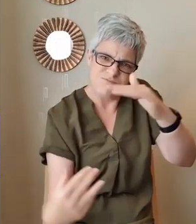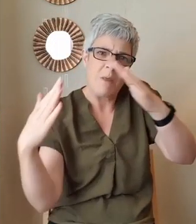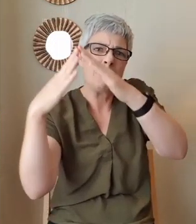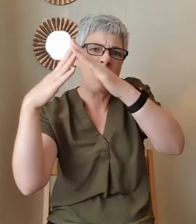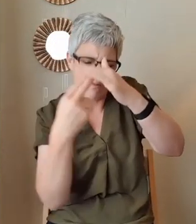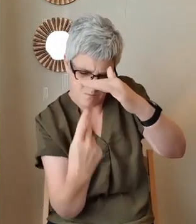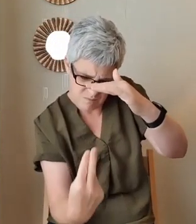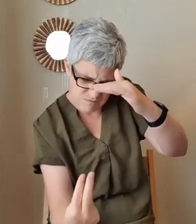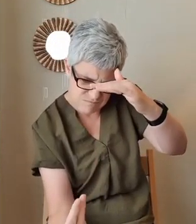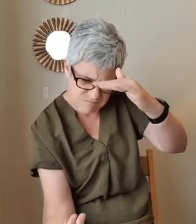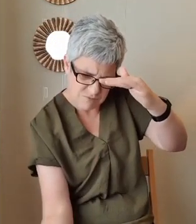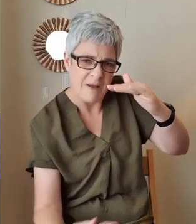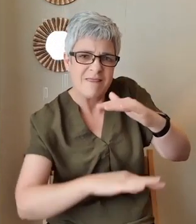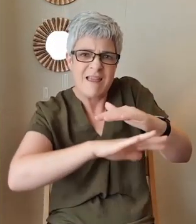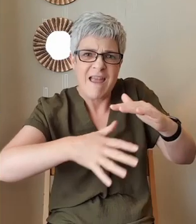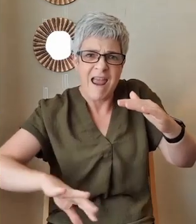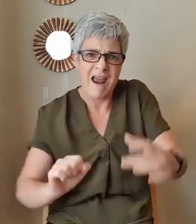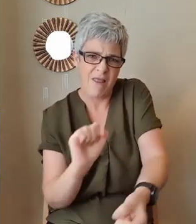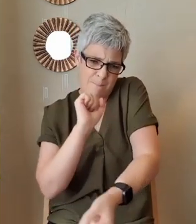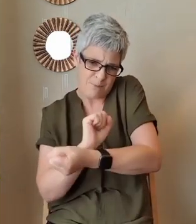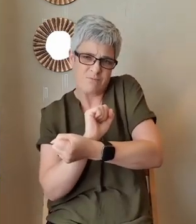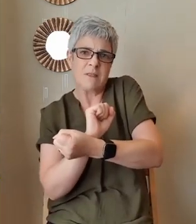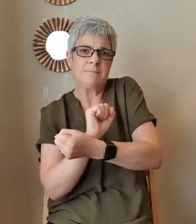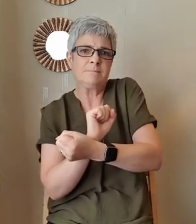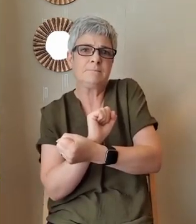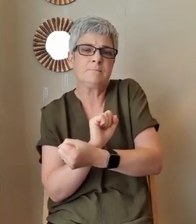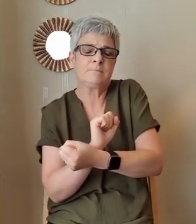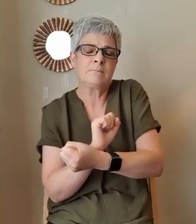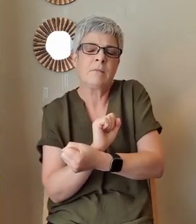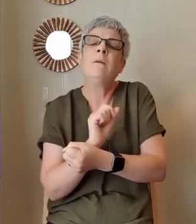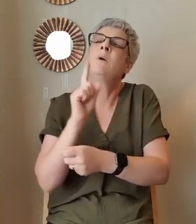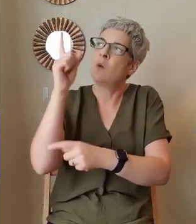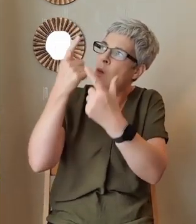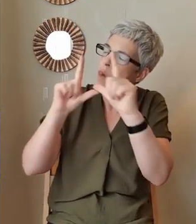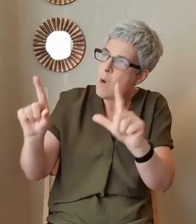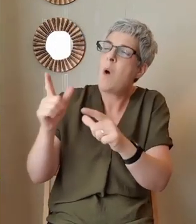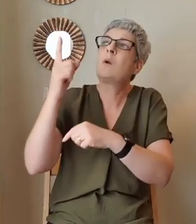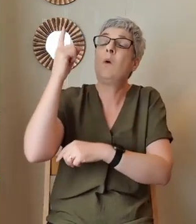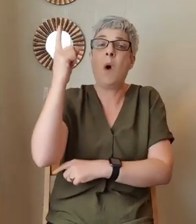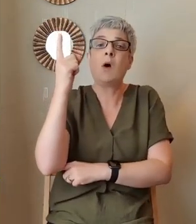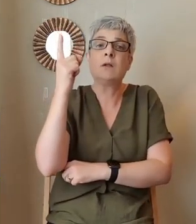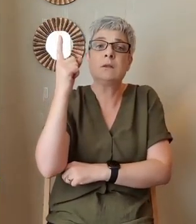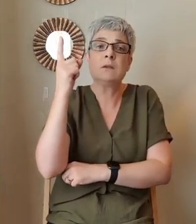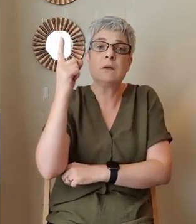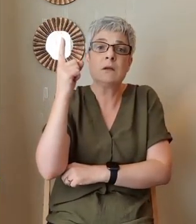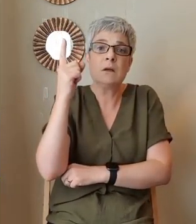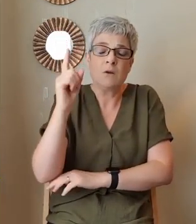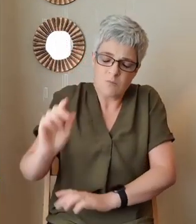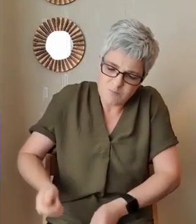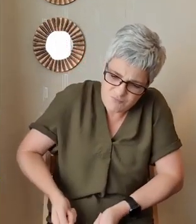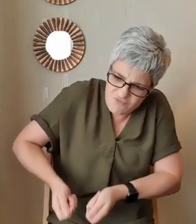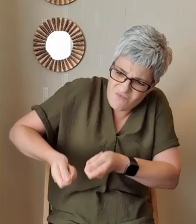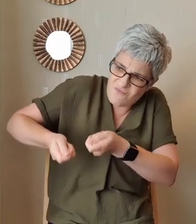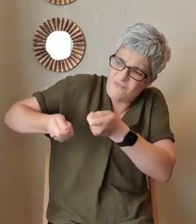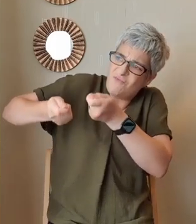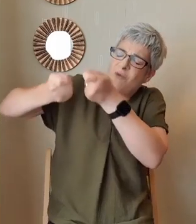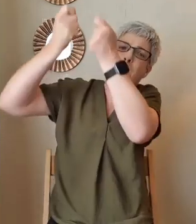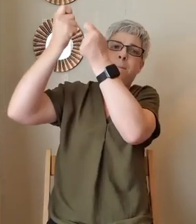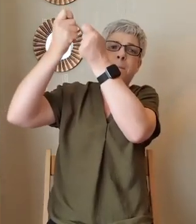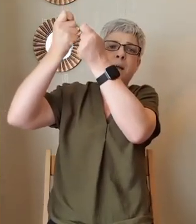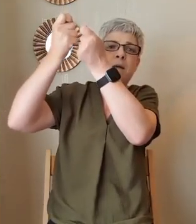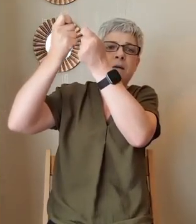down, the earth beneath barred me in forever. But you, Lord my God, brought my life up from the